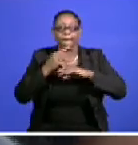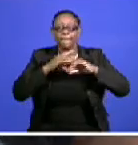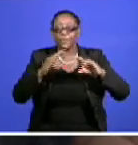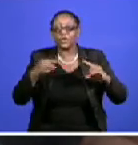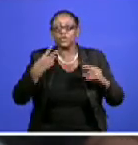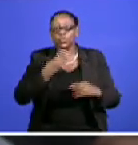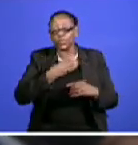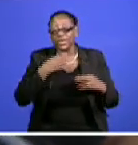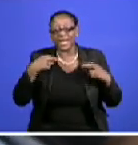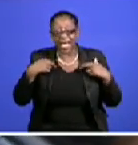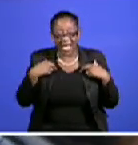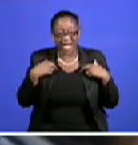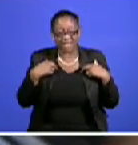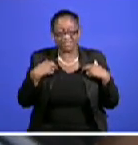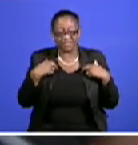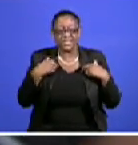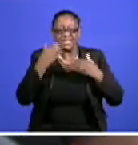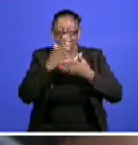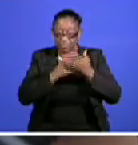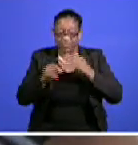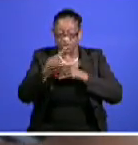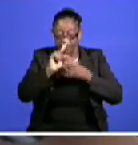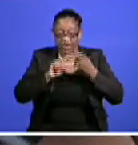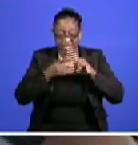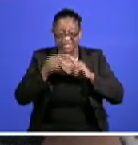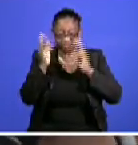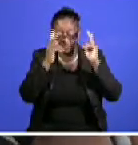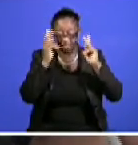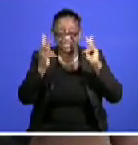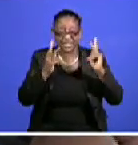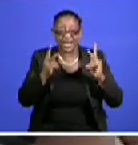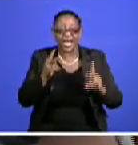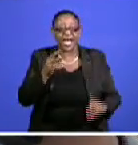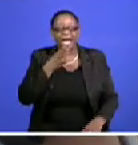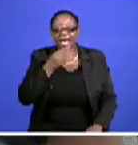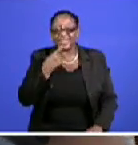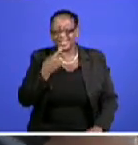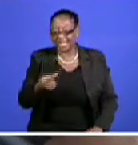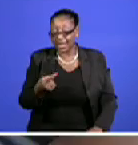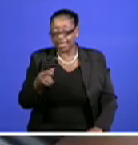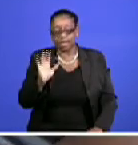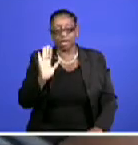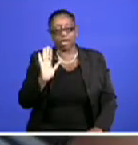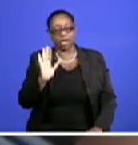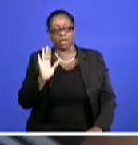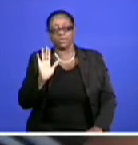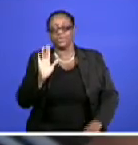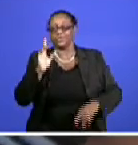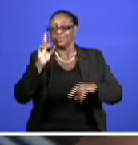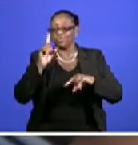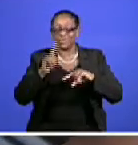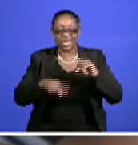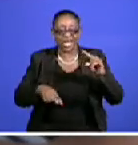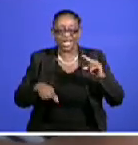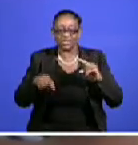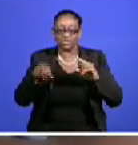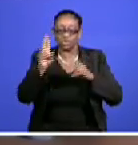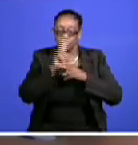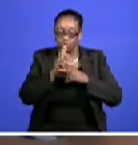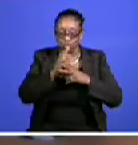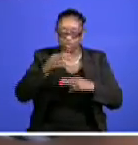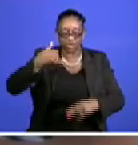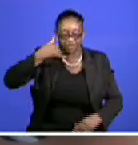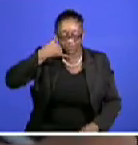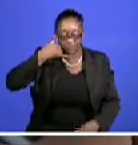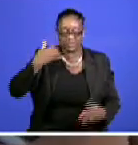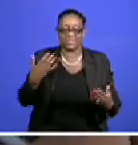But we had some of your colleagues visited, and they were told at the reception area that they could not bring their